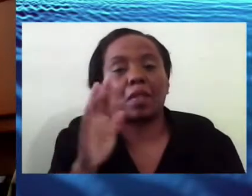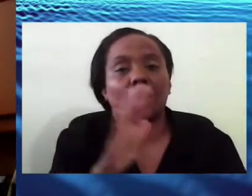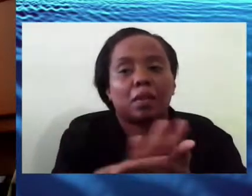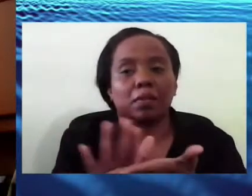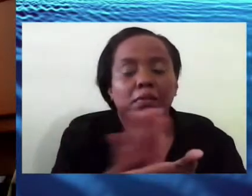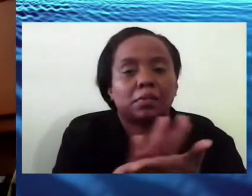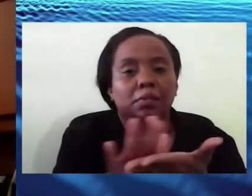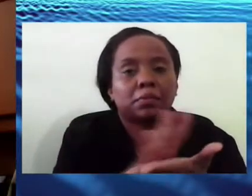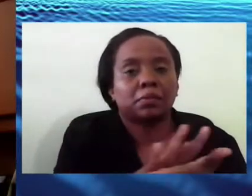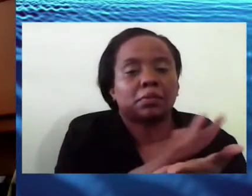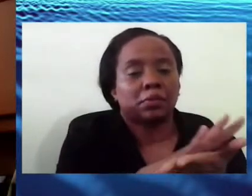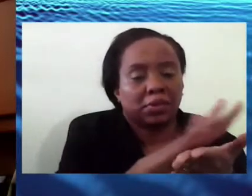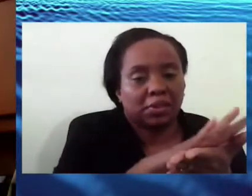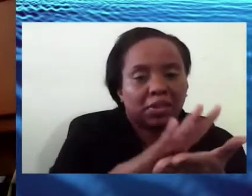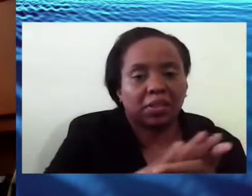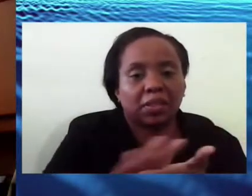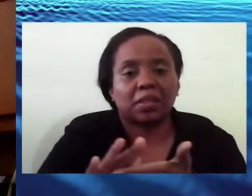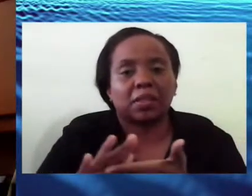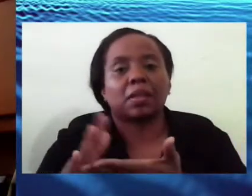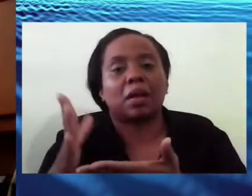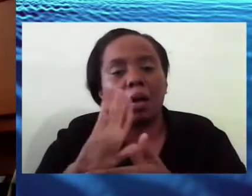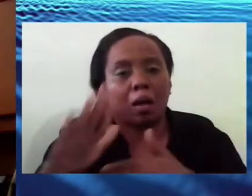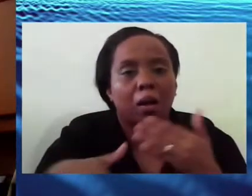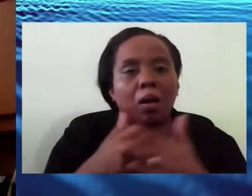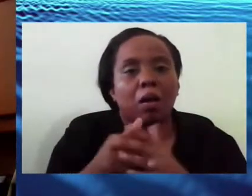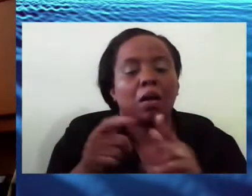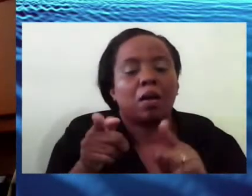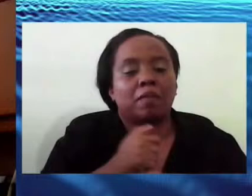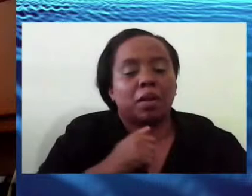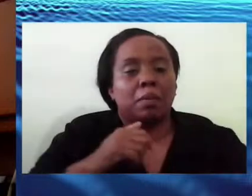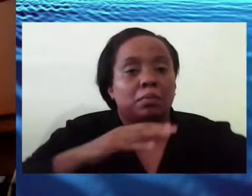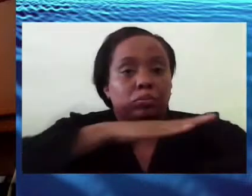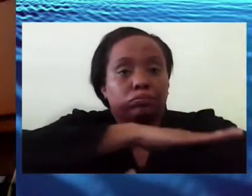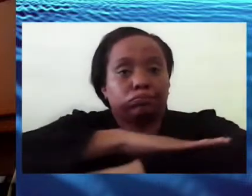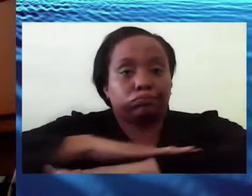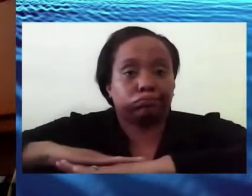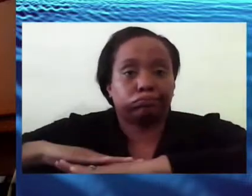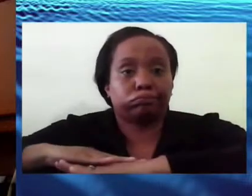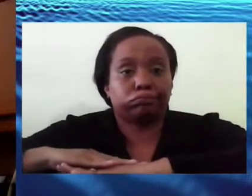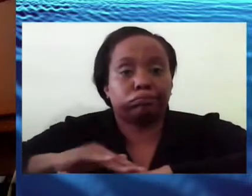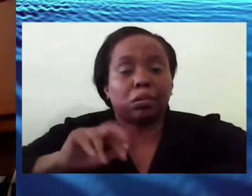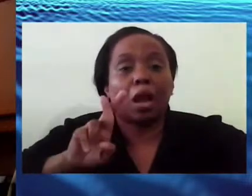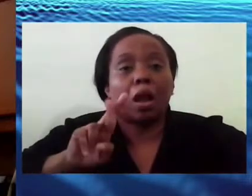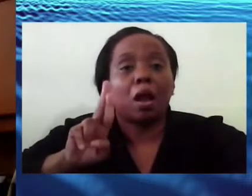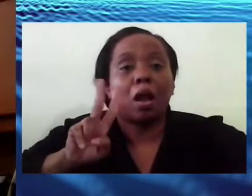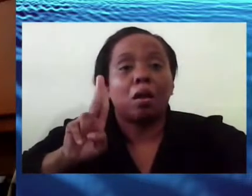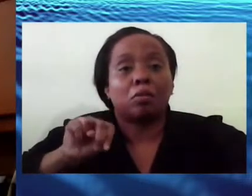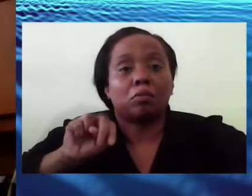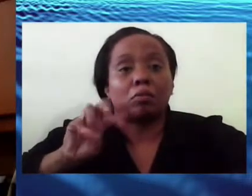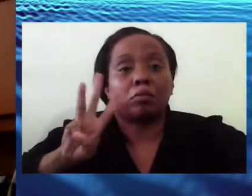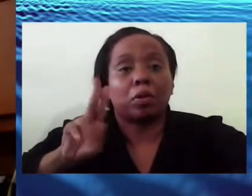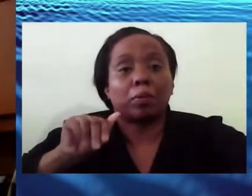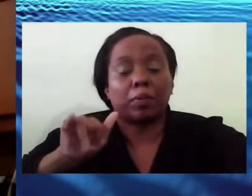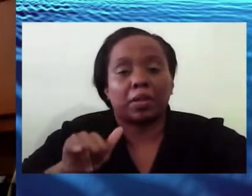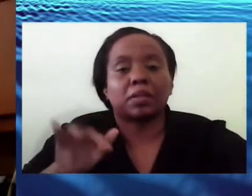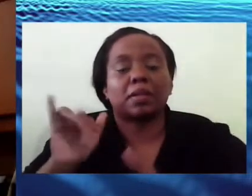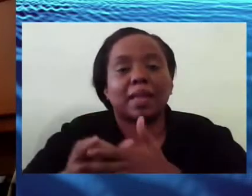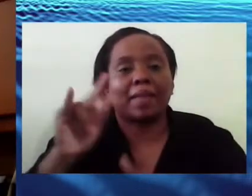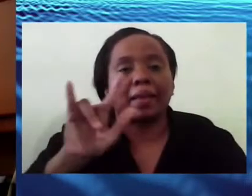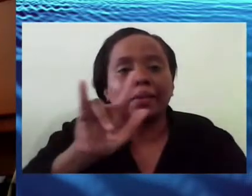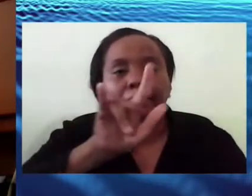additional residue and debris off the runway. So the flight that has been diverted to Antigua, we expect